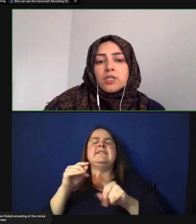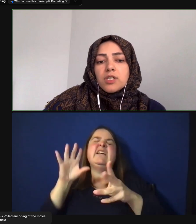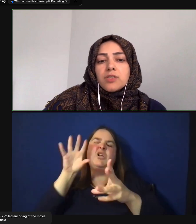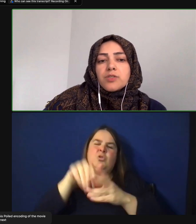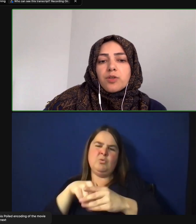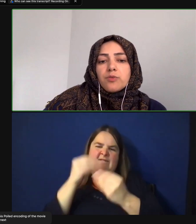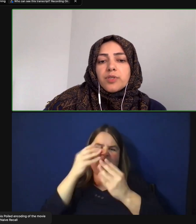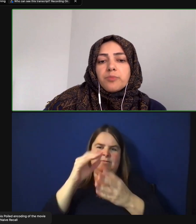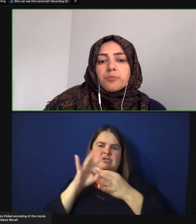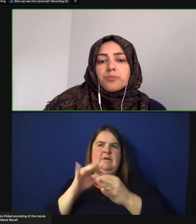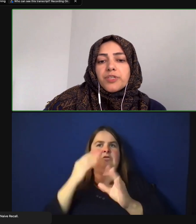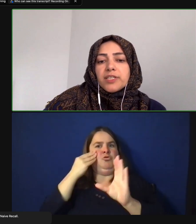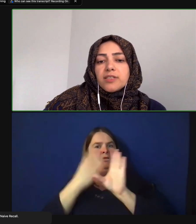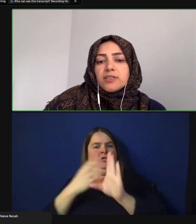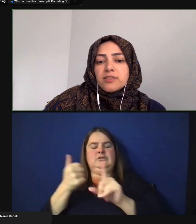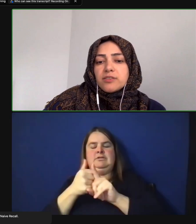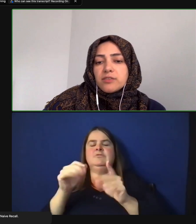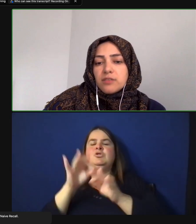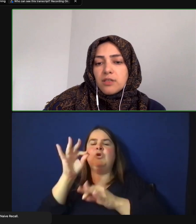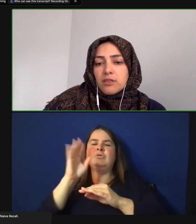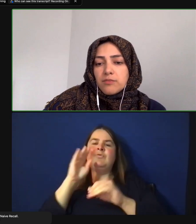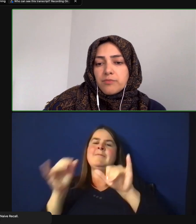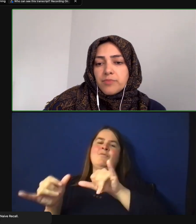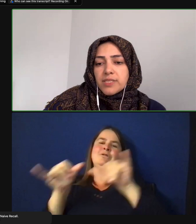recall. So the predicted,